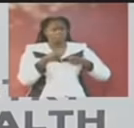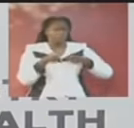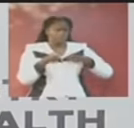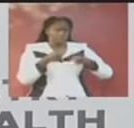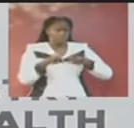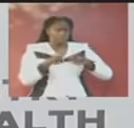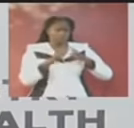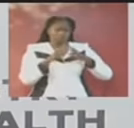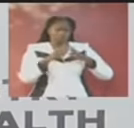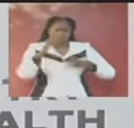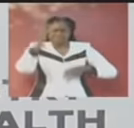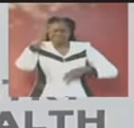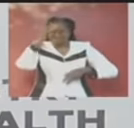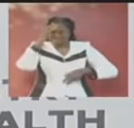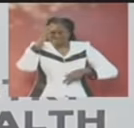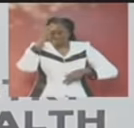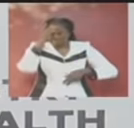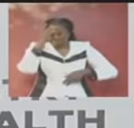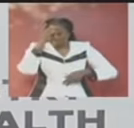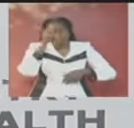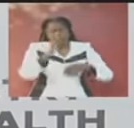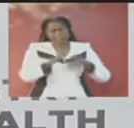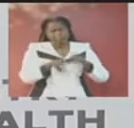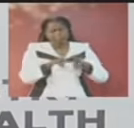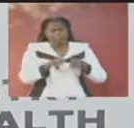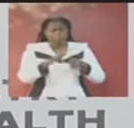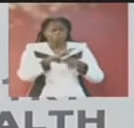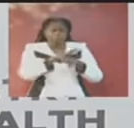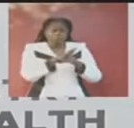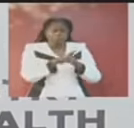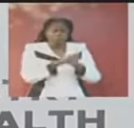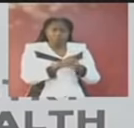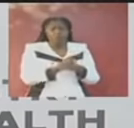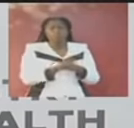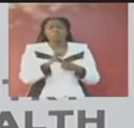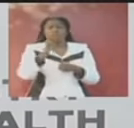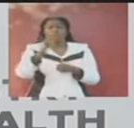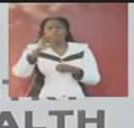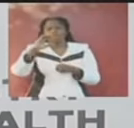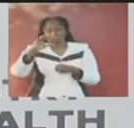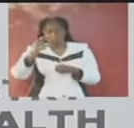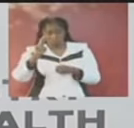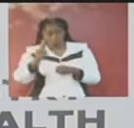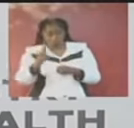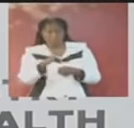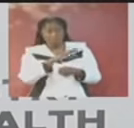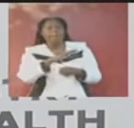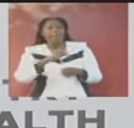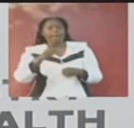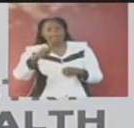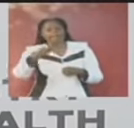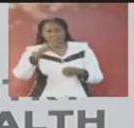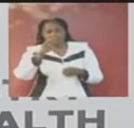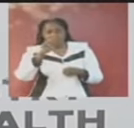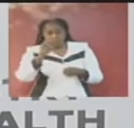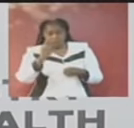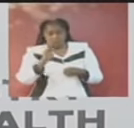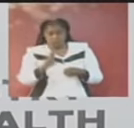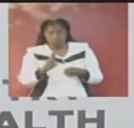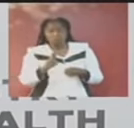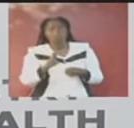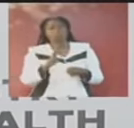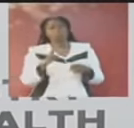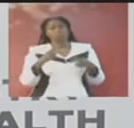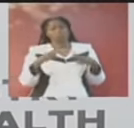critical patients would be the number of ICU, intensive care unit, and high dependency unit beds in